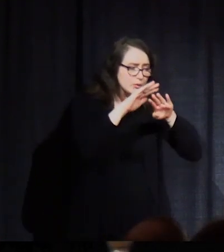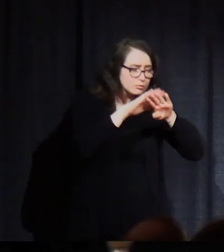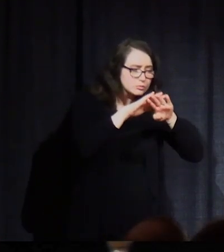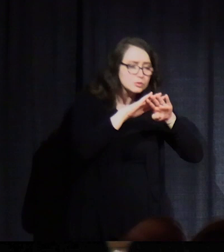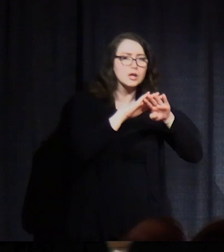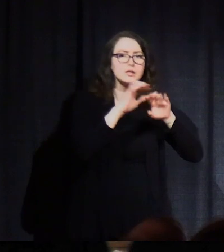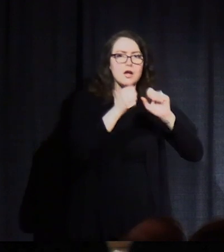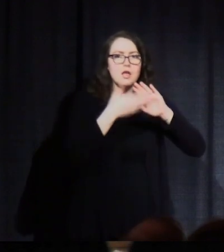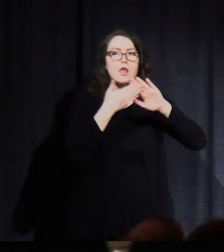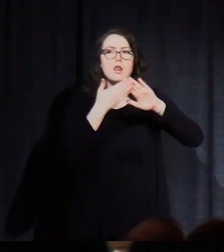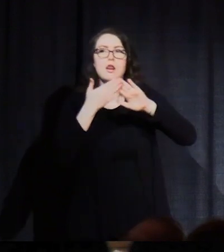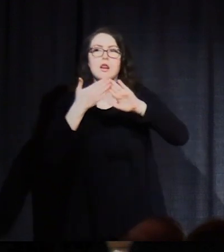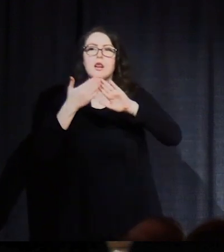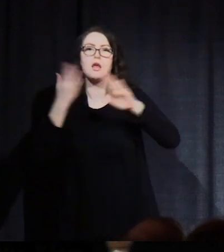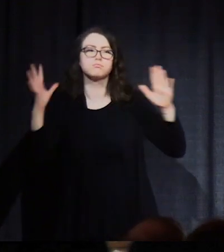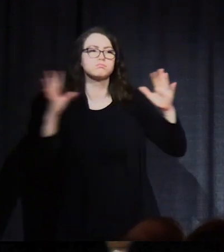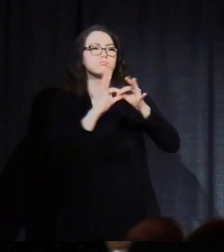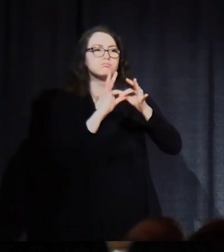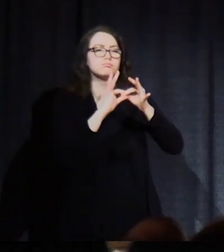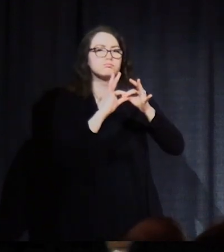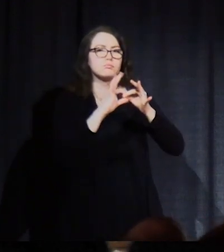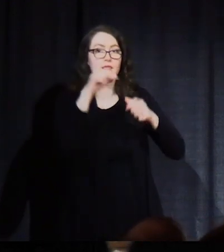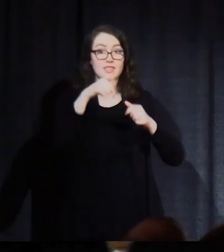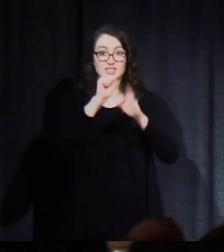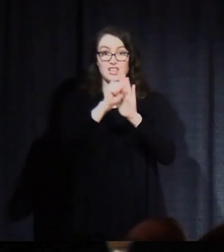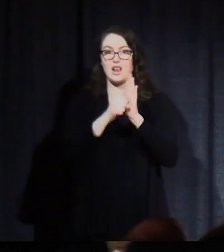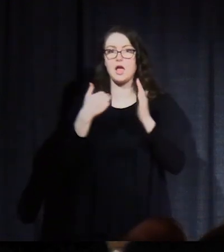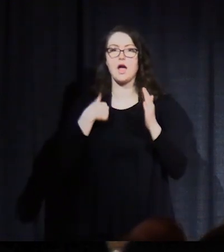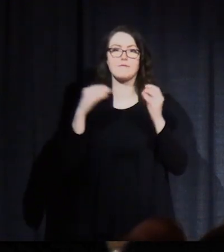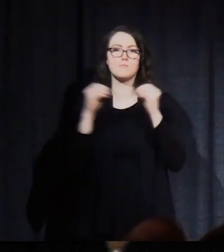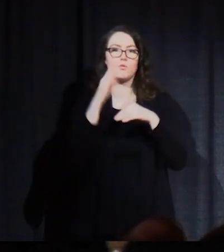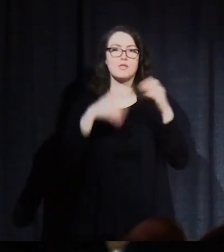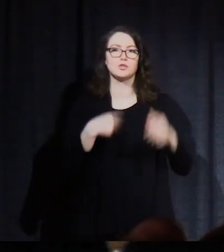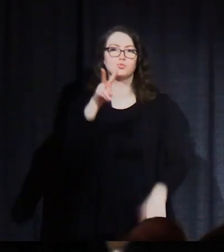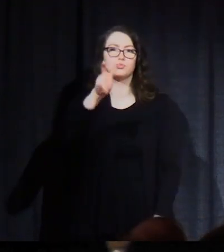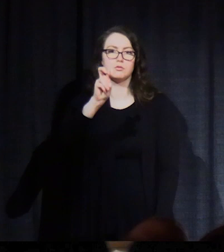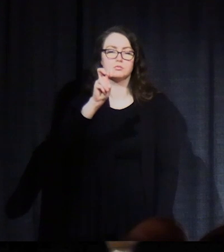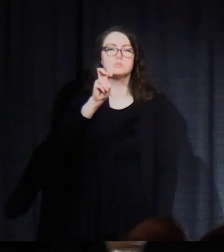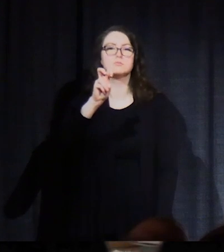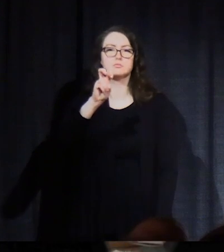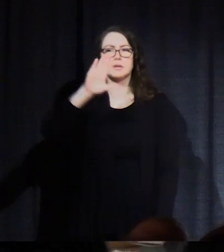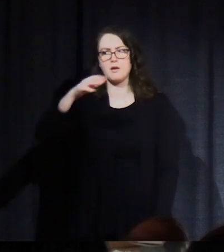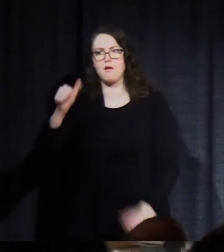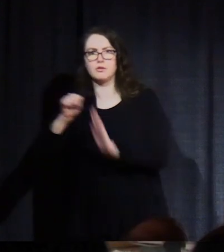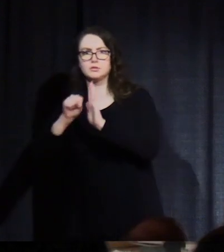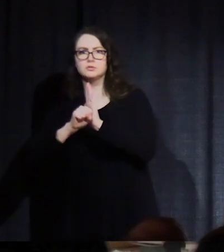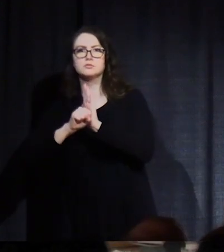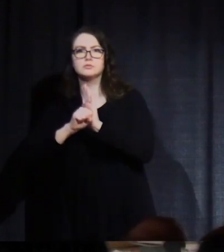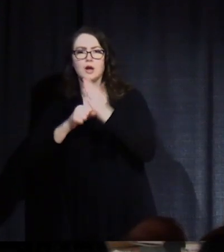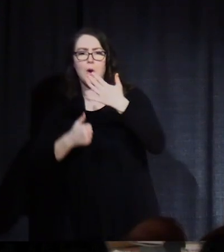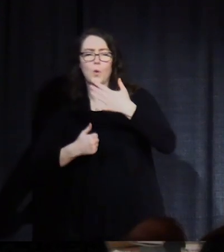and Alaska has over 200 of them, more than anywhere else in the U.S. More than just backup